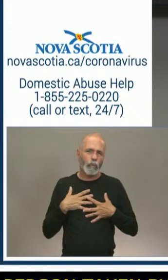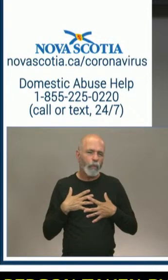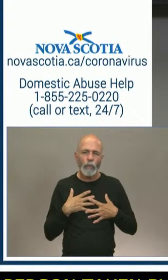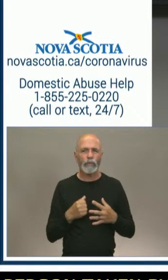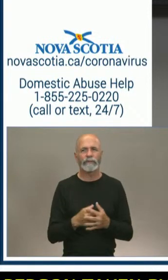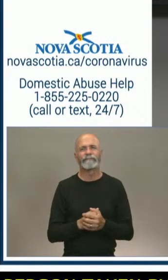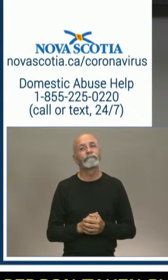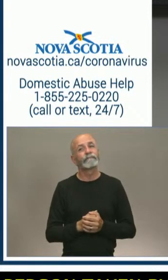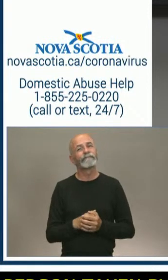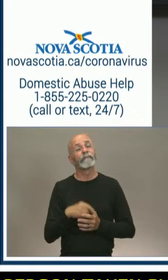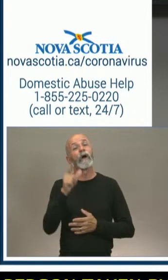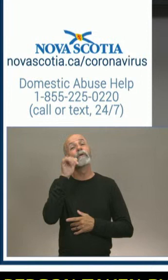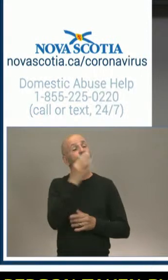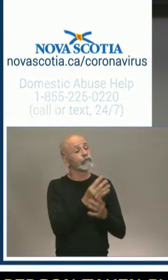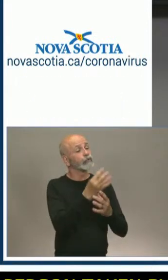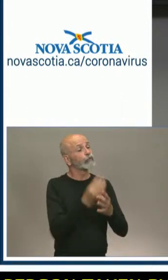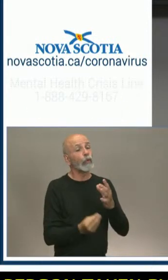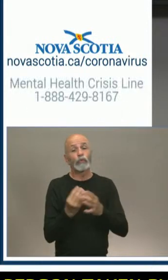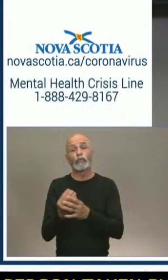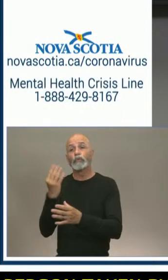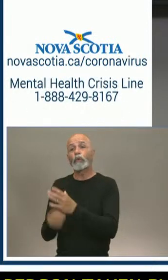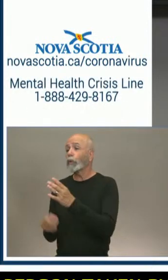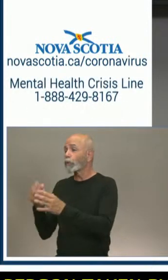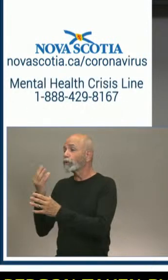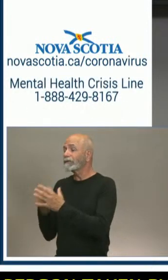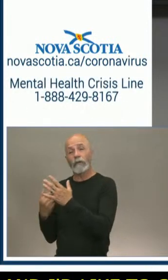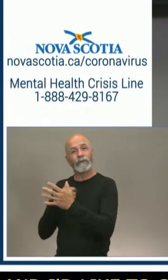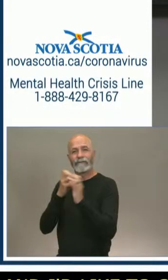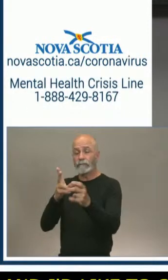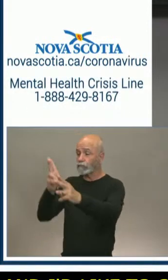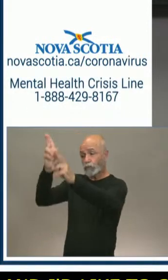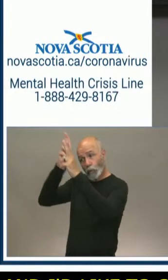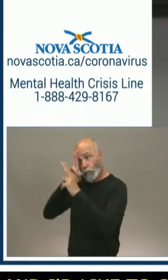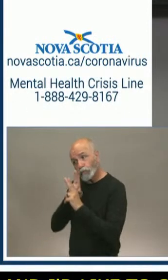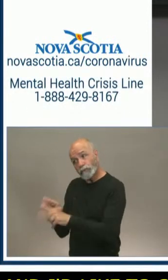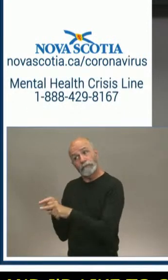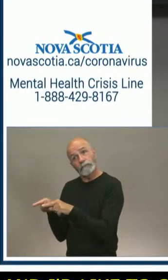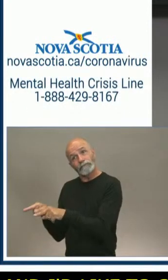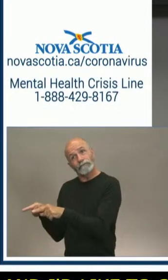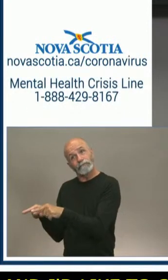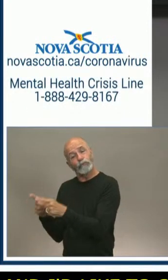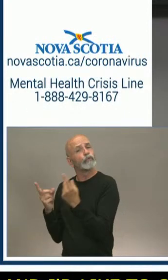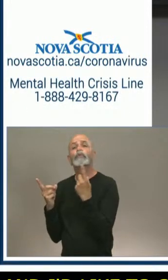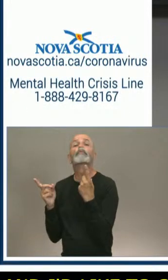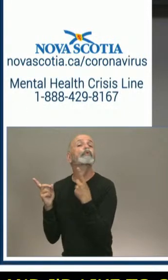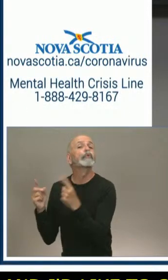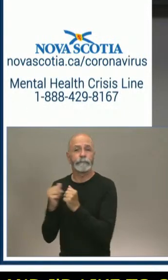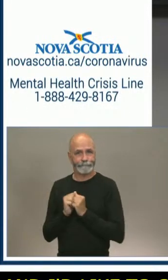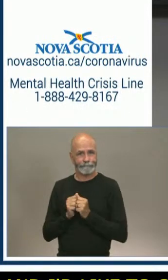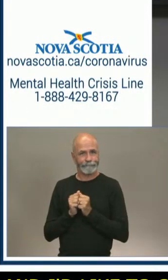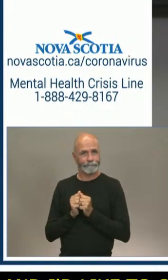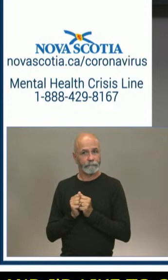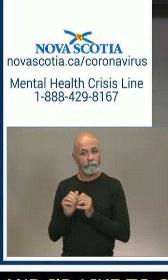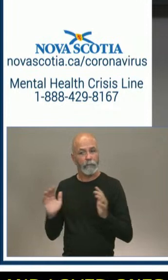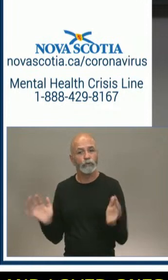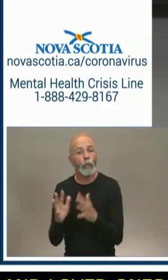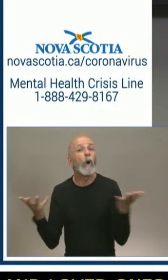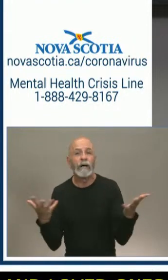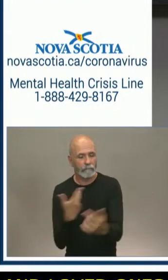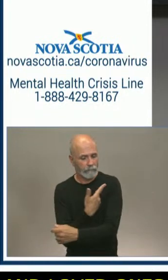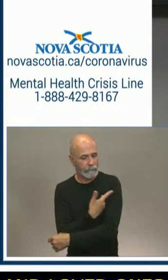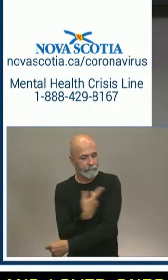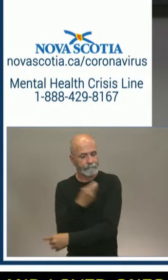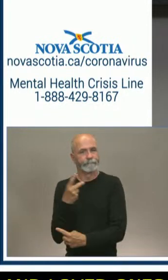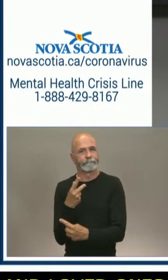have died by getting your vaccine. It could save your life, the life of someone you love, or someone who has been serving